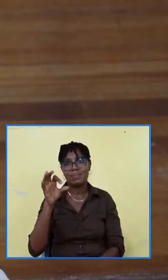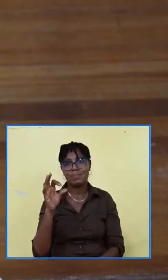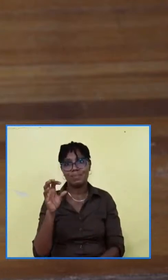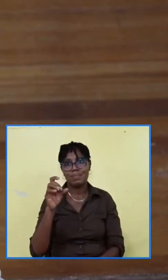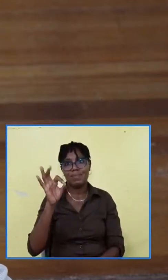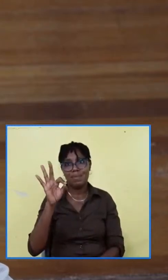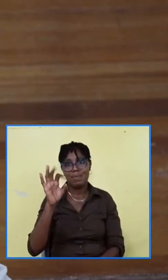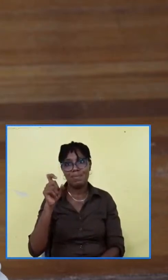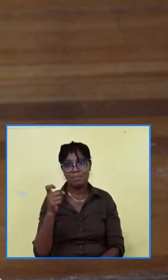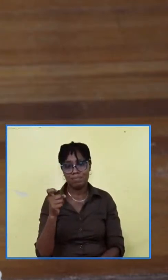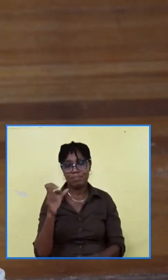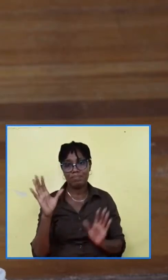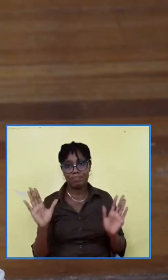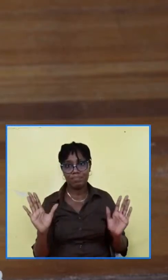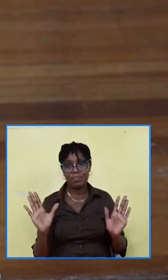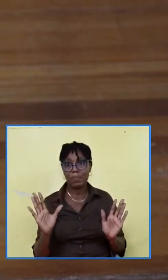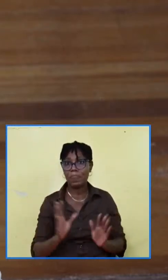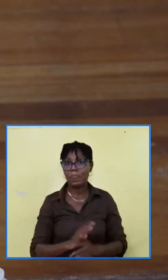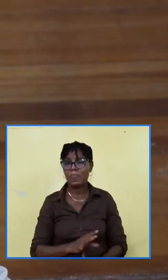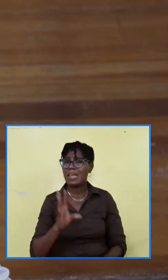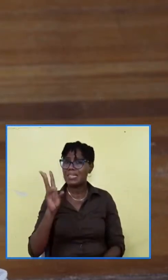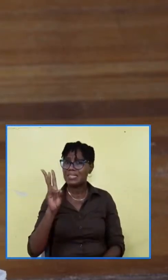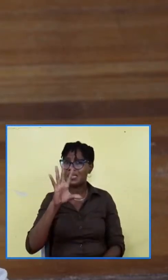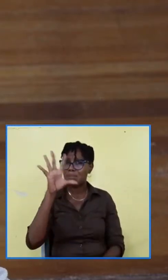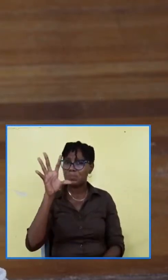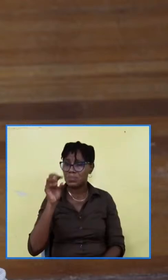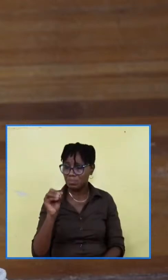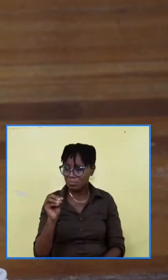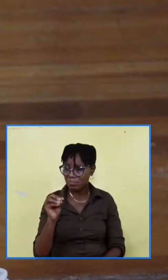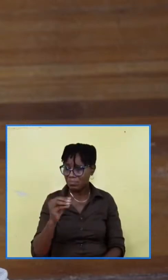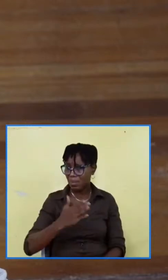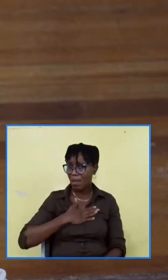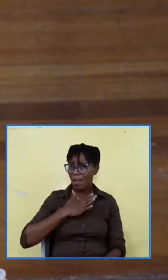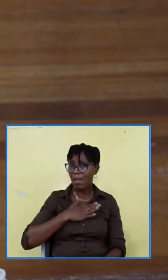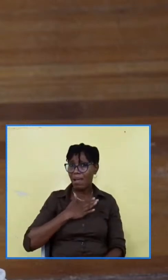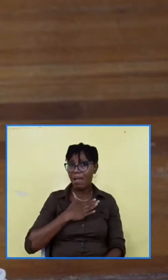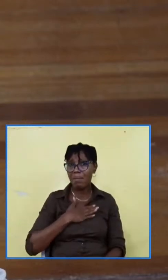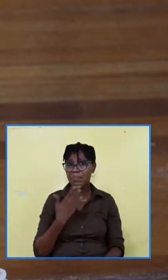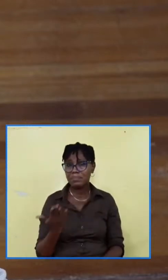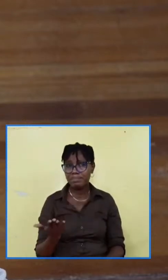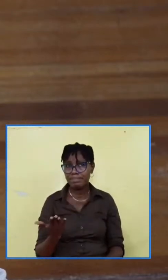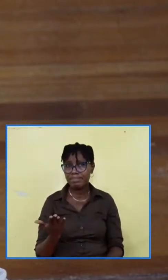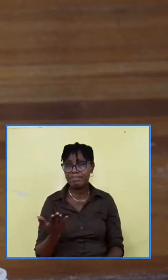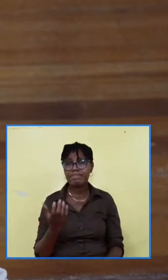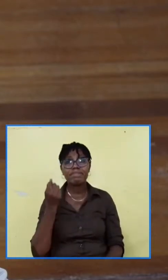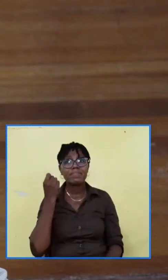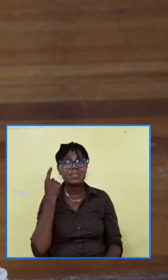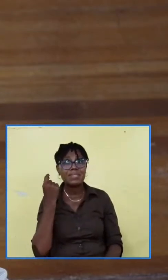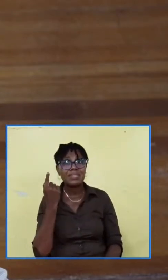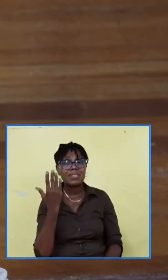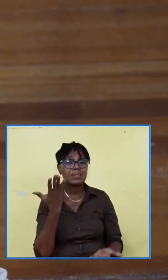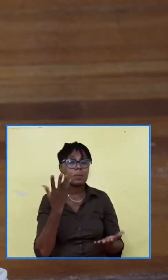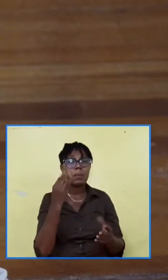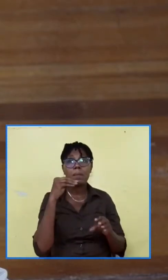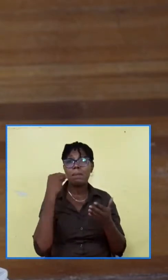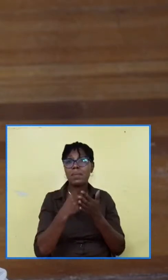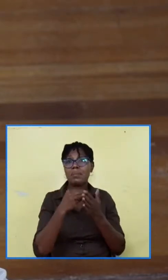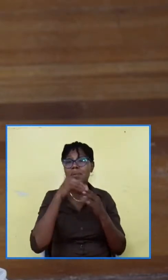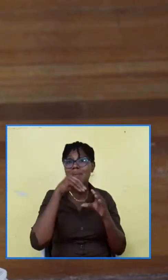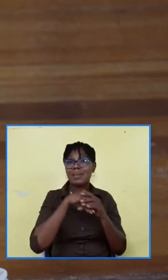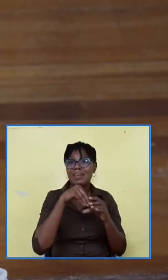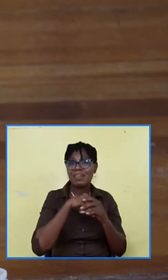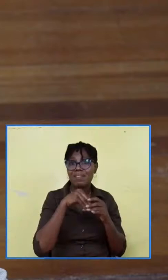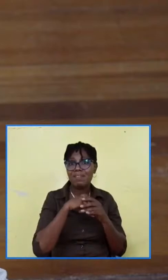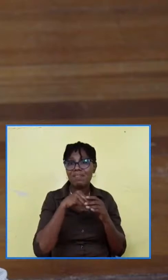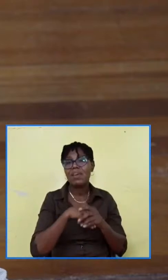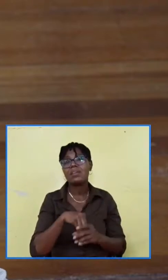So 6%. Are we happy with 6%? I'll start there. 6% on a portfolio which you don't want a lot of volatility